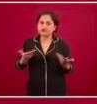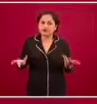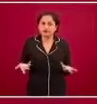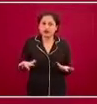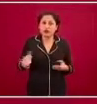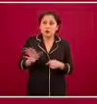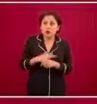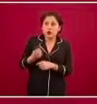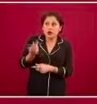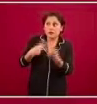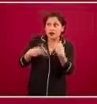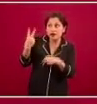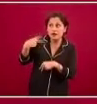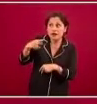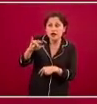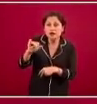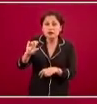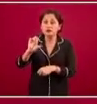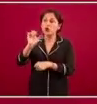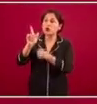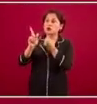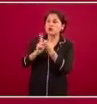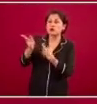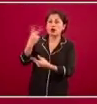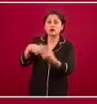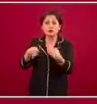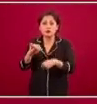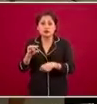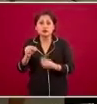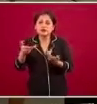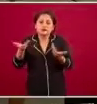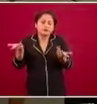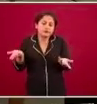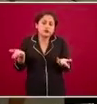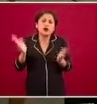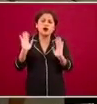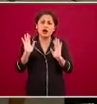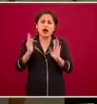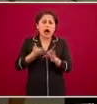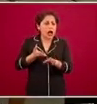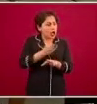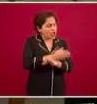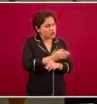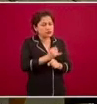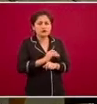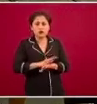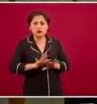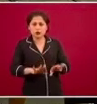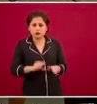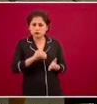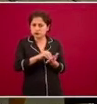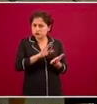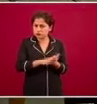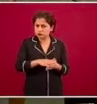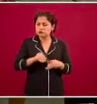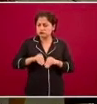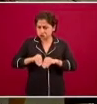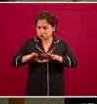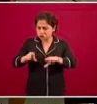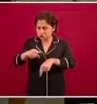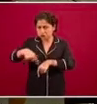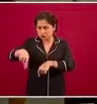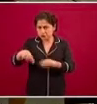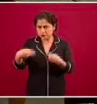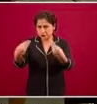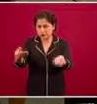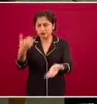we are dealing with different scenarios. But of course, if you require this information and you are requested, we can of